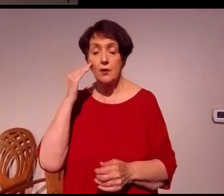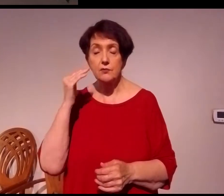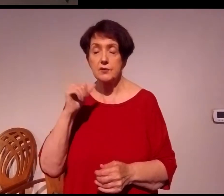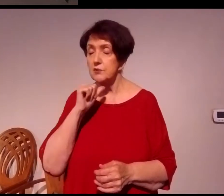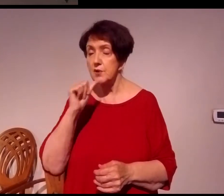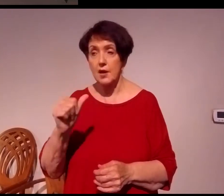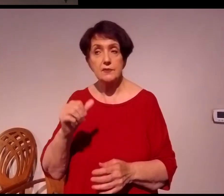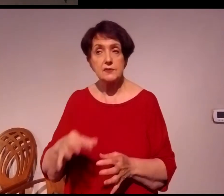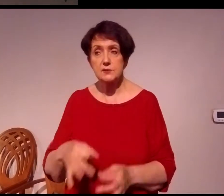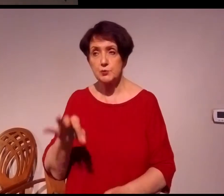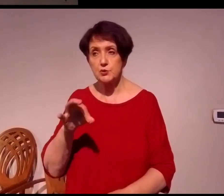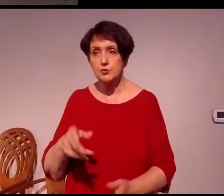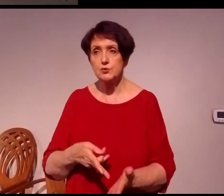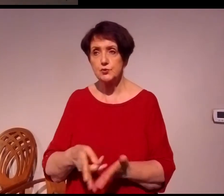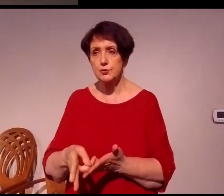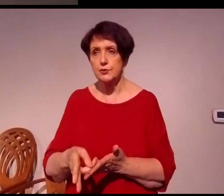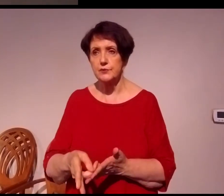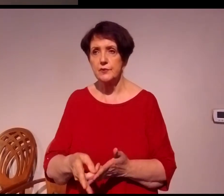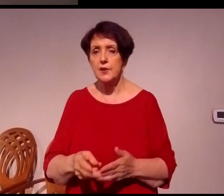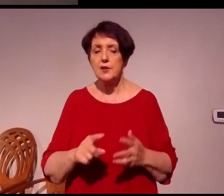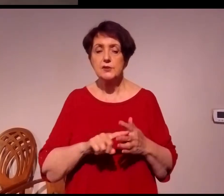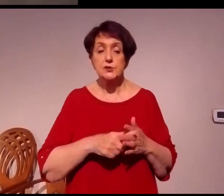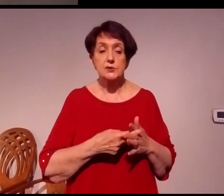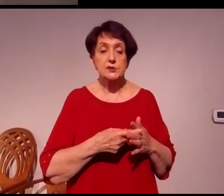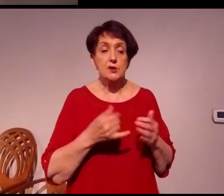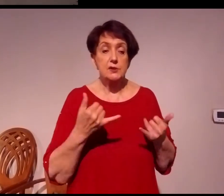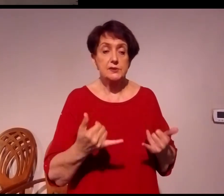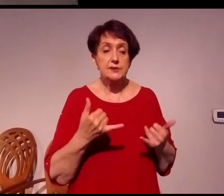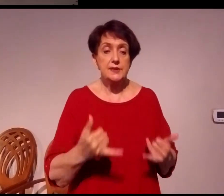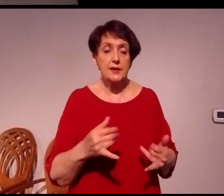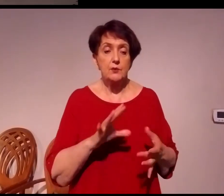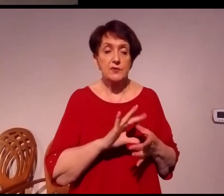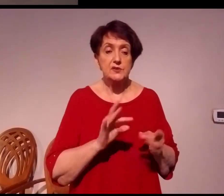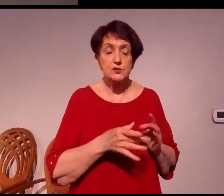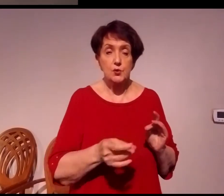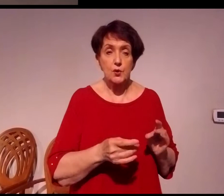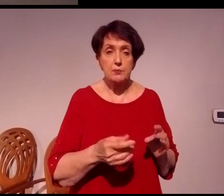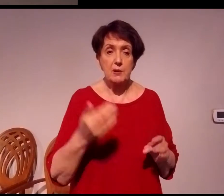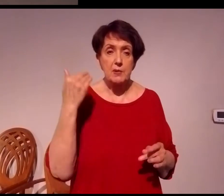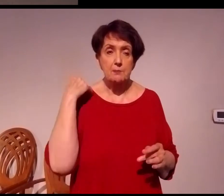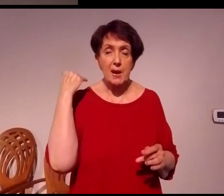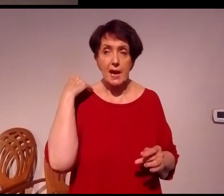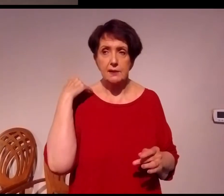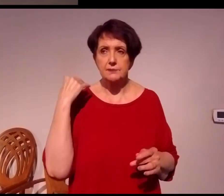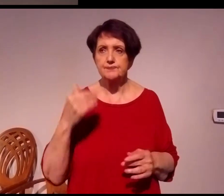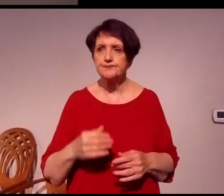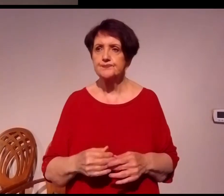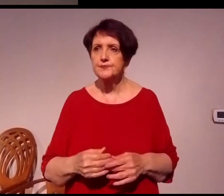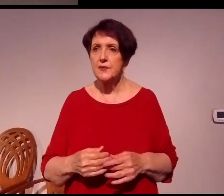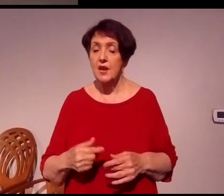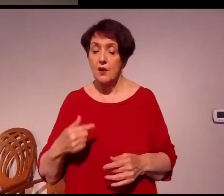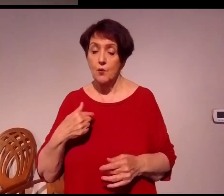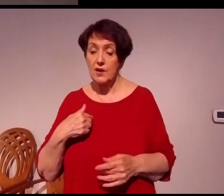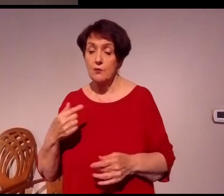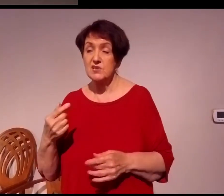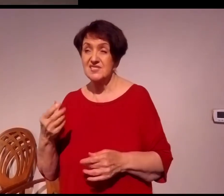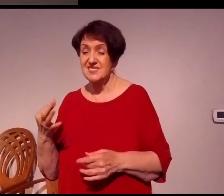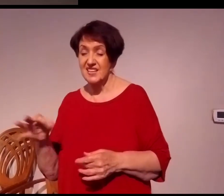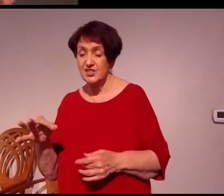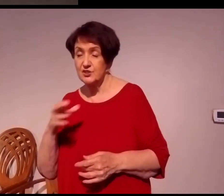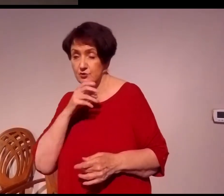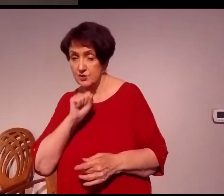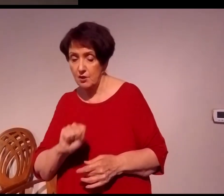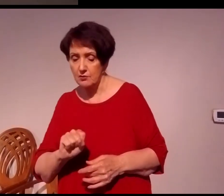truth. So I started out today with a story about my back this last week. So when I was 19, I went